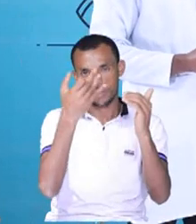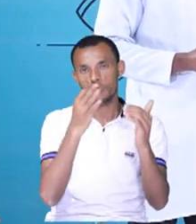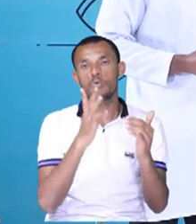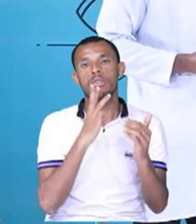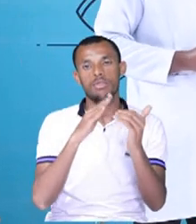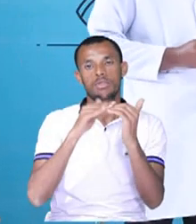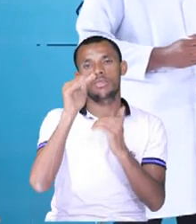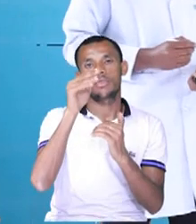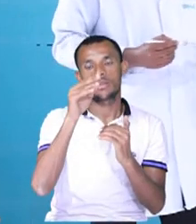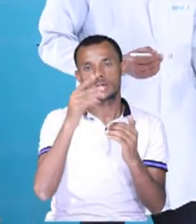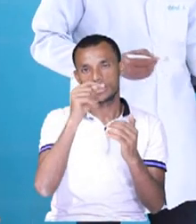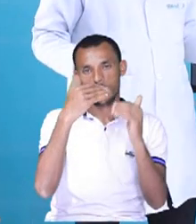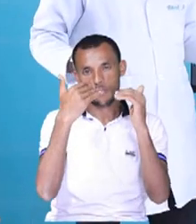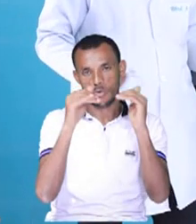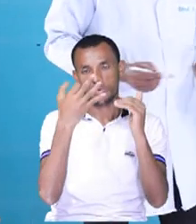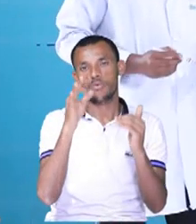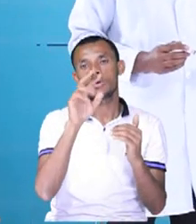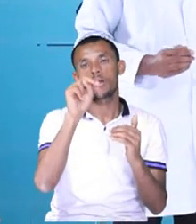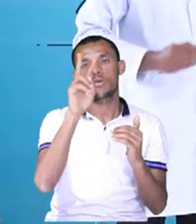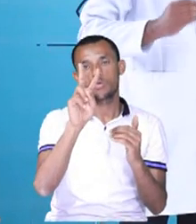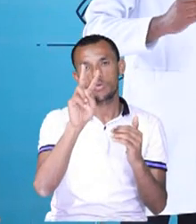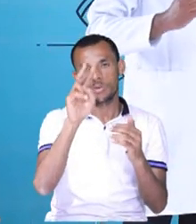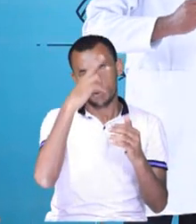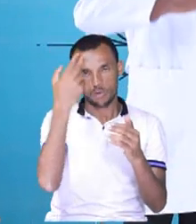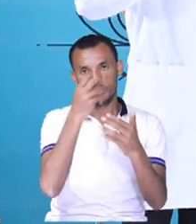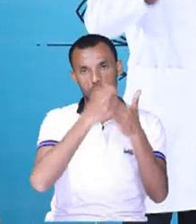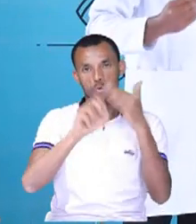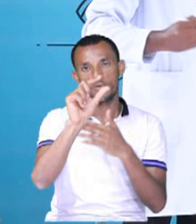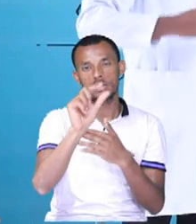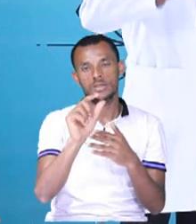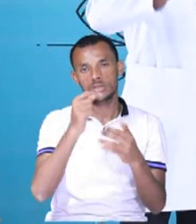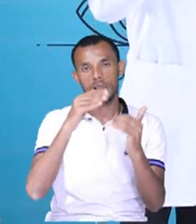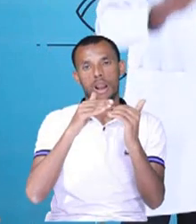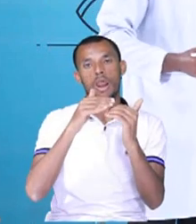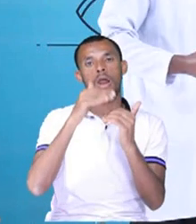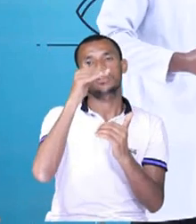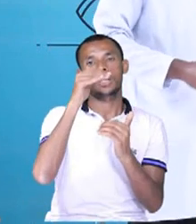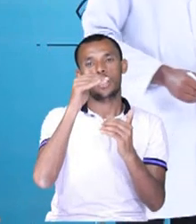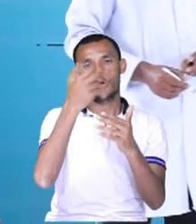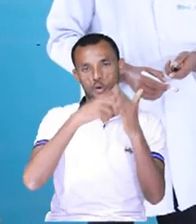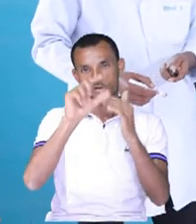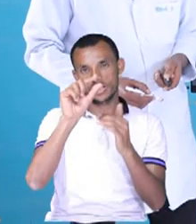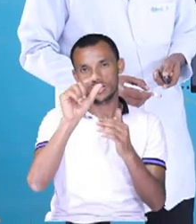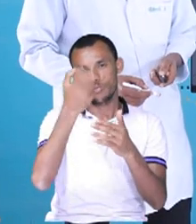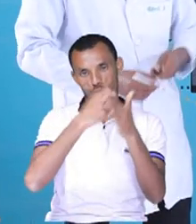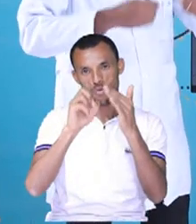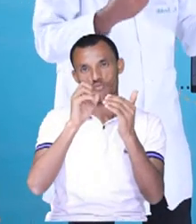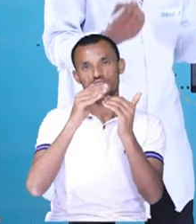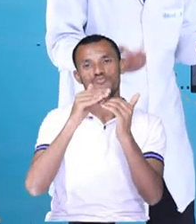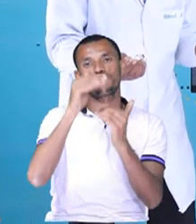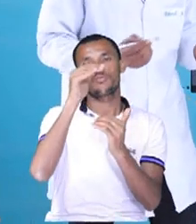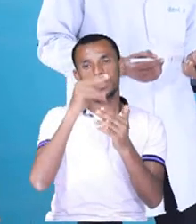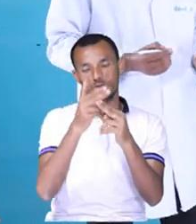formed is greater than the amount of N2. Why? Because of coefficient. The larger the coefficient, the larger the amount of product can be formed.